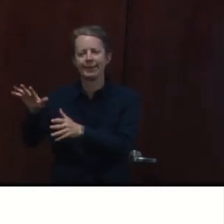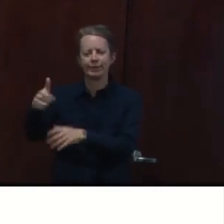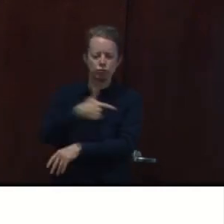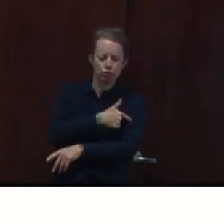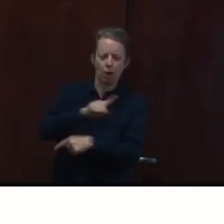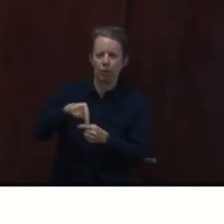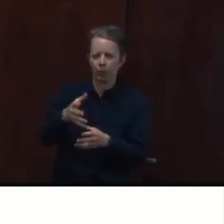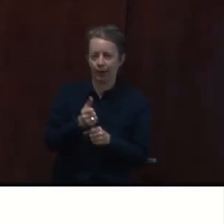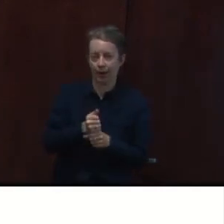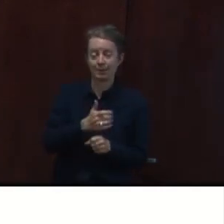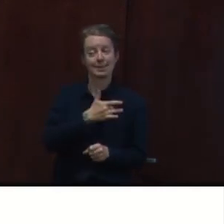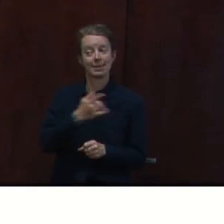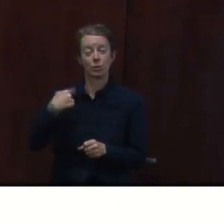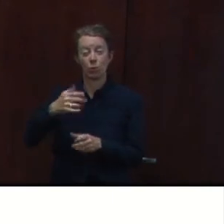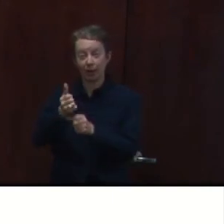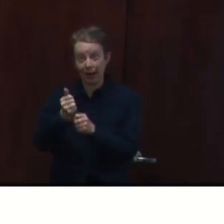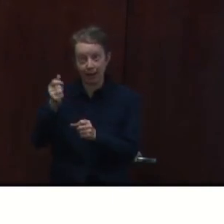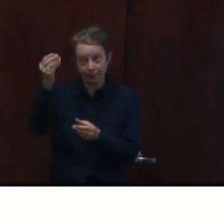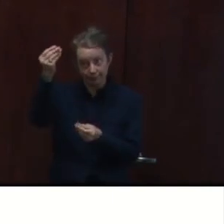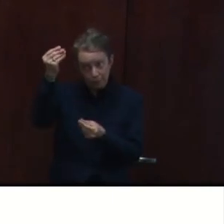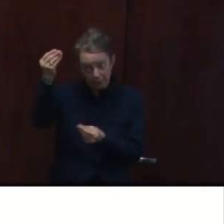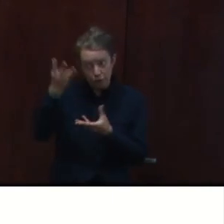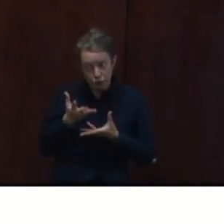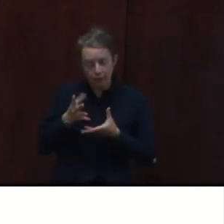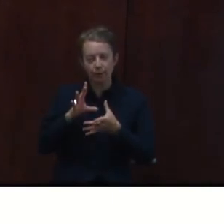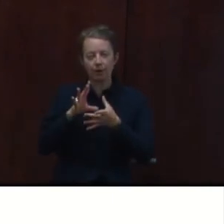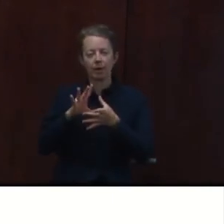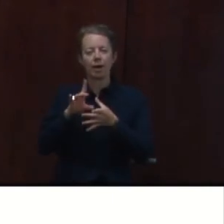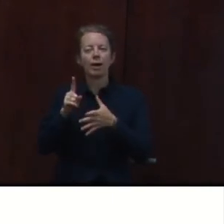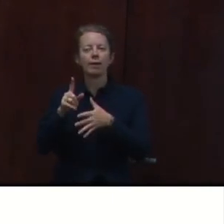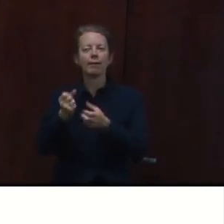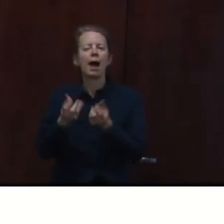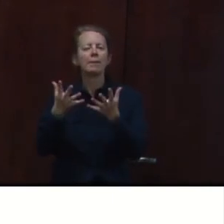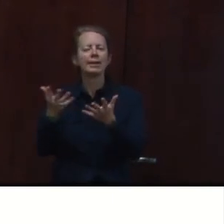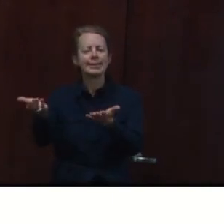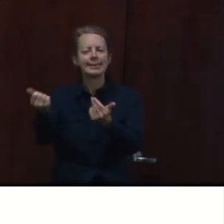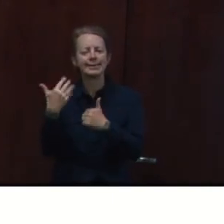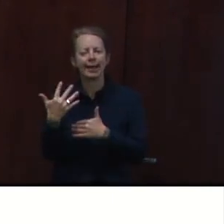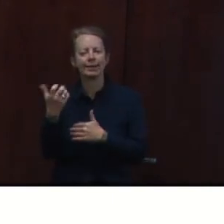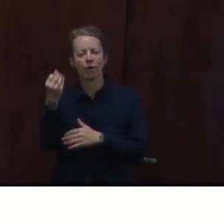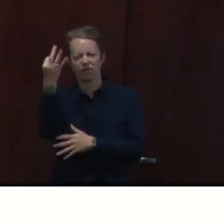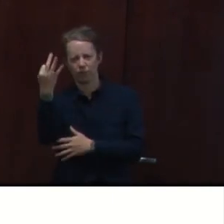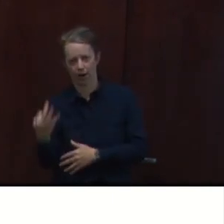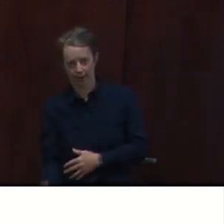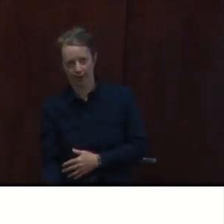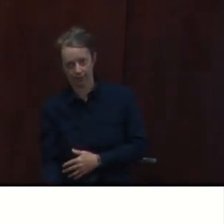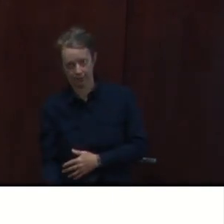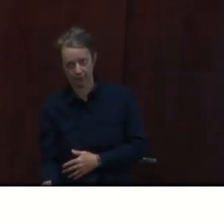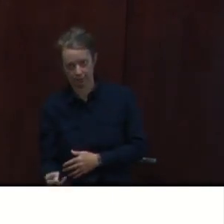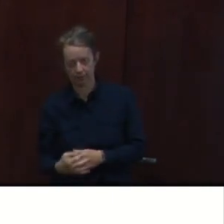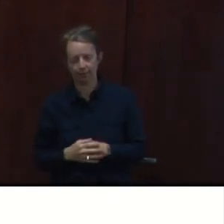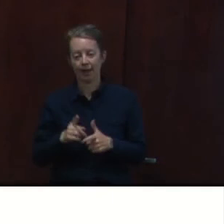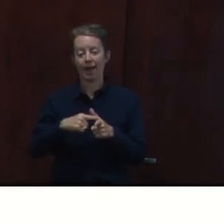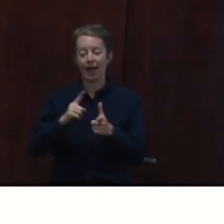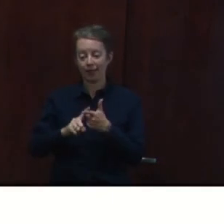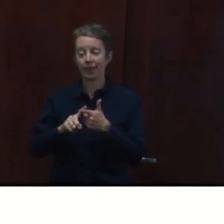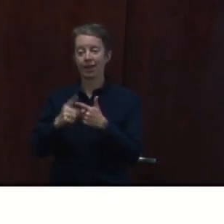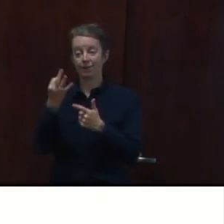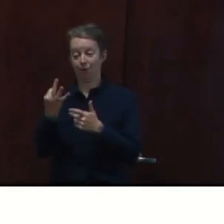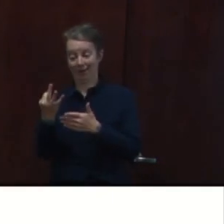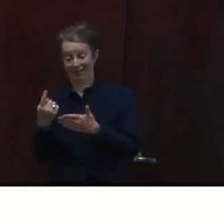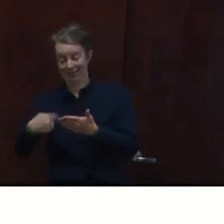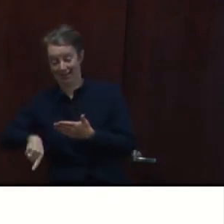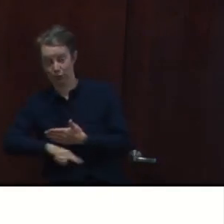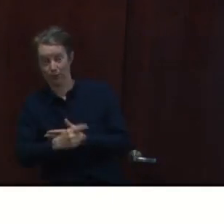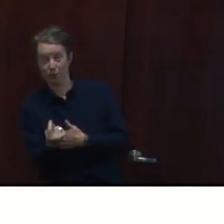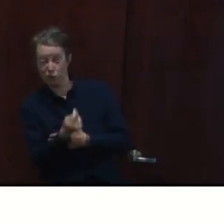typically receive our notification of shipment on a Friday, with the actual vaccine arriving Tuesday afternoon